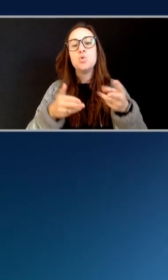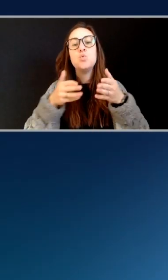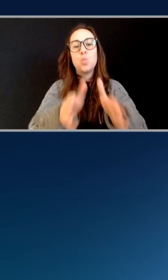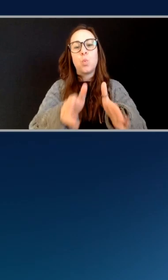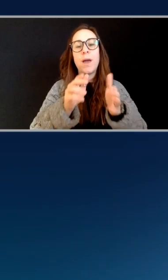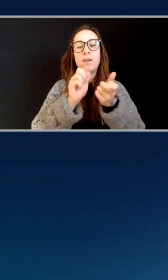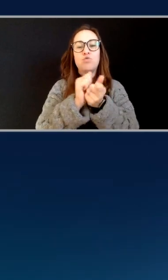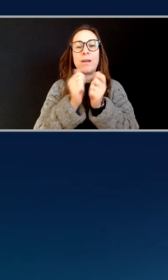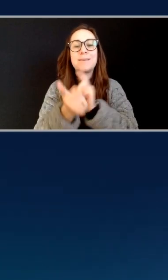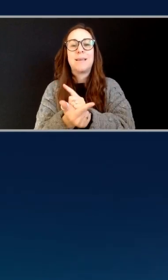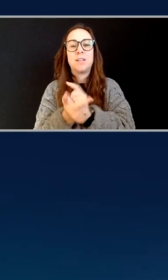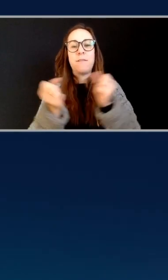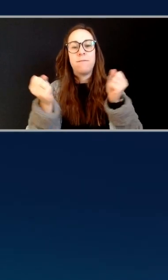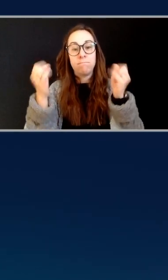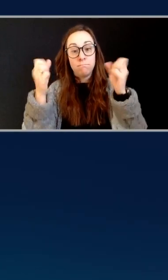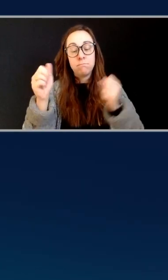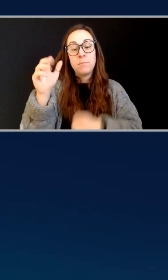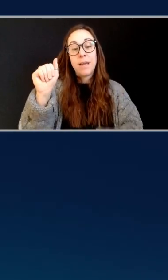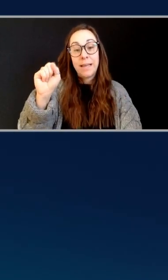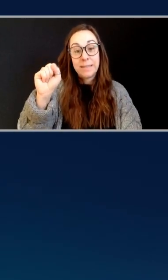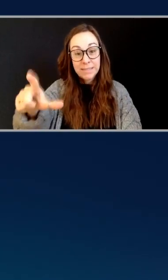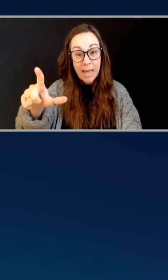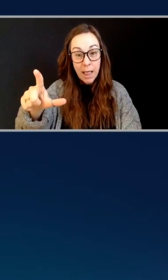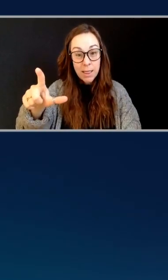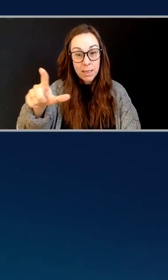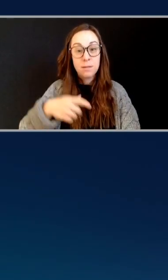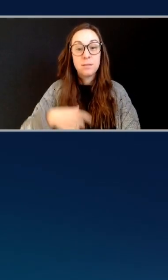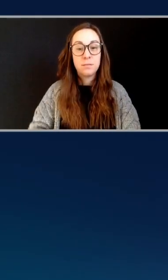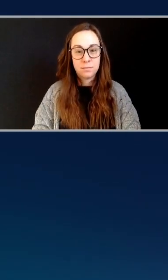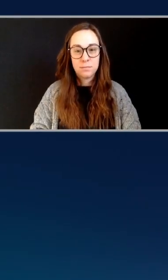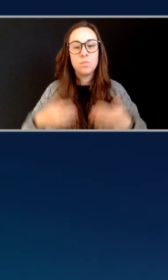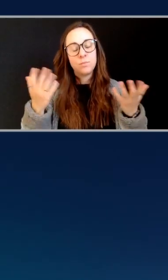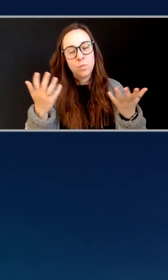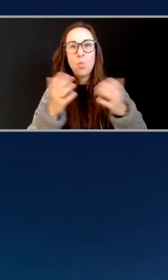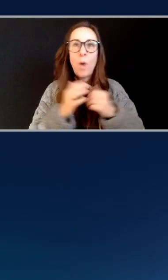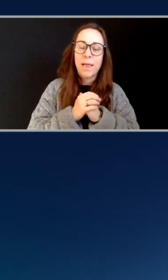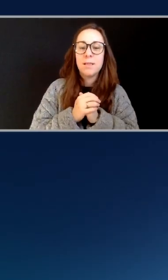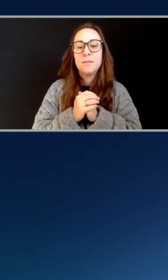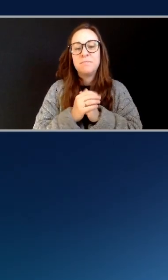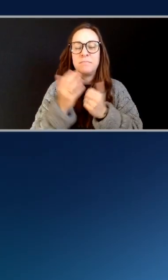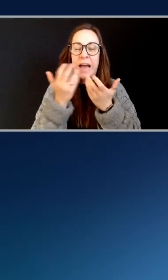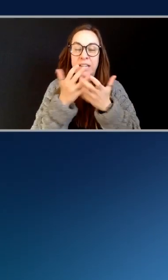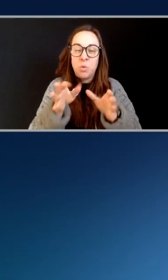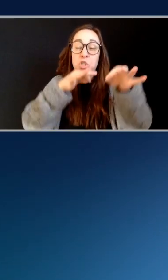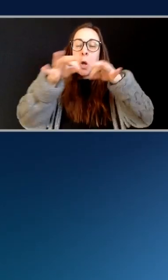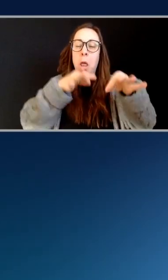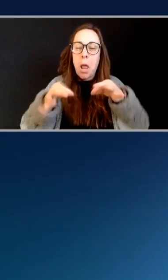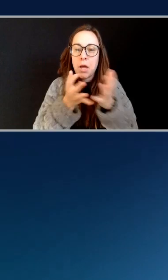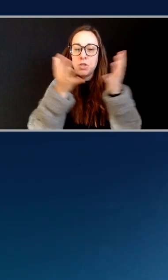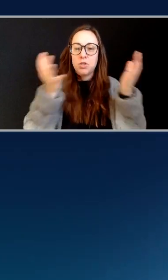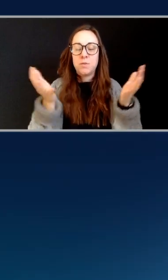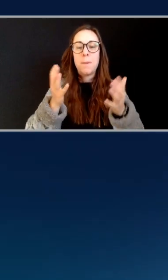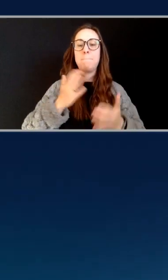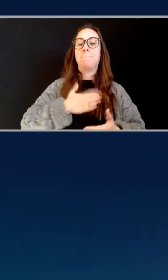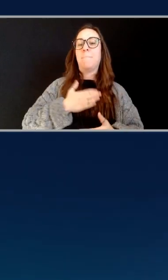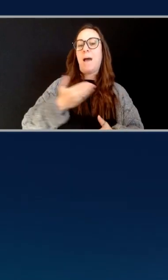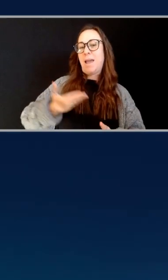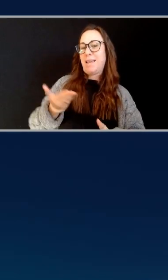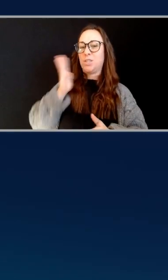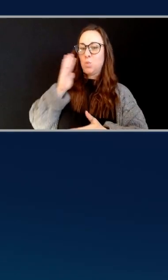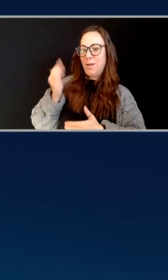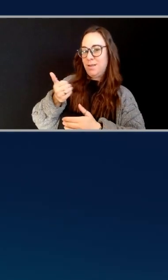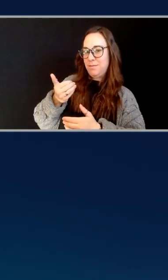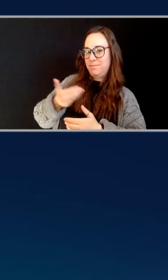of American Sign Language. Now, without, uncovering too much, I'm gonna let my guests introduce themselves